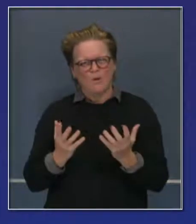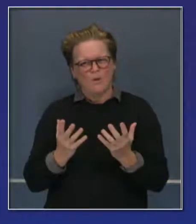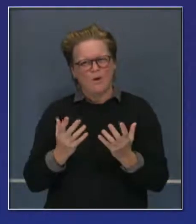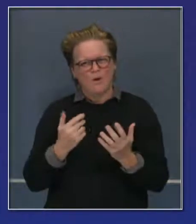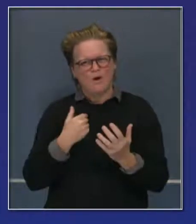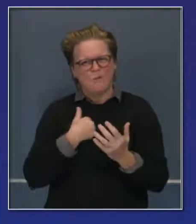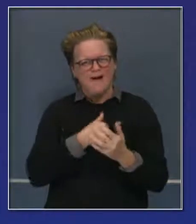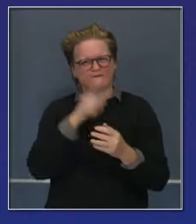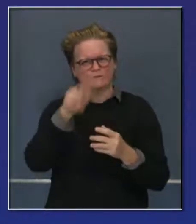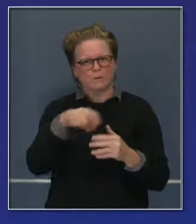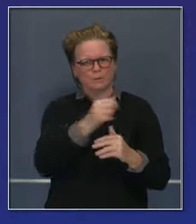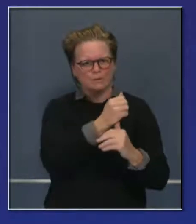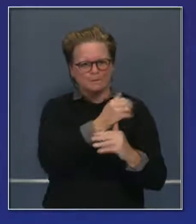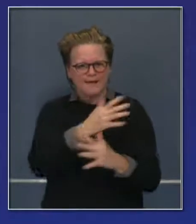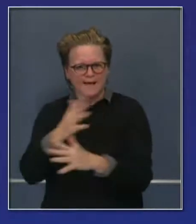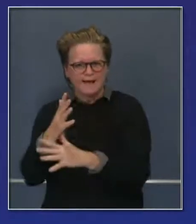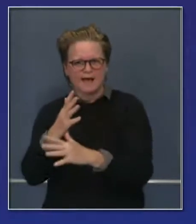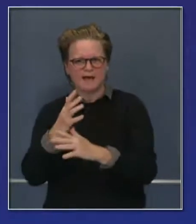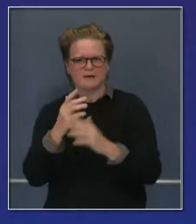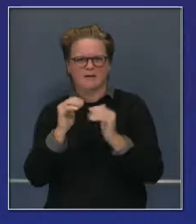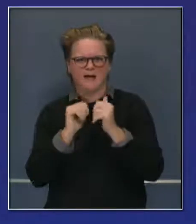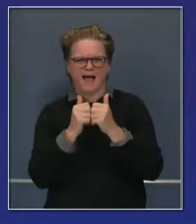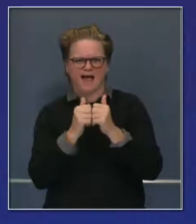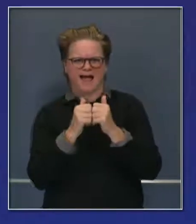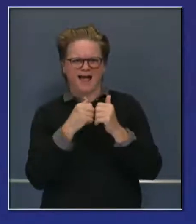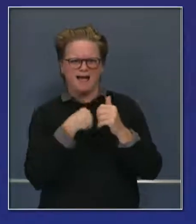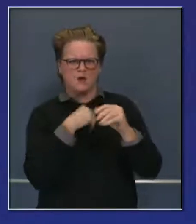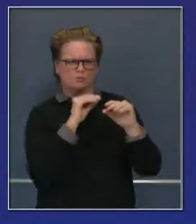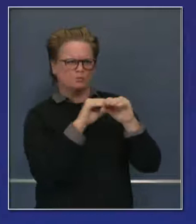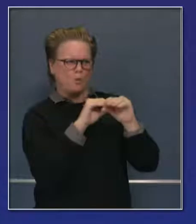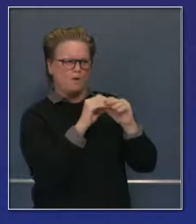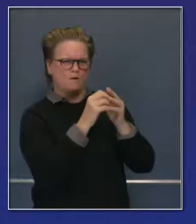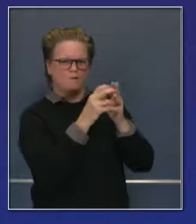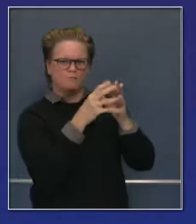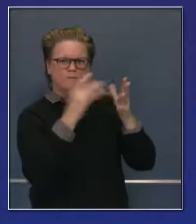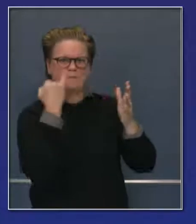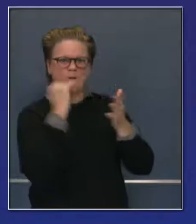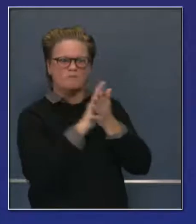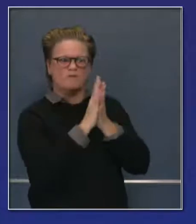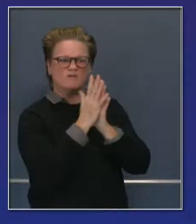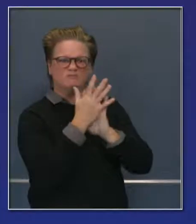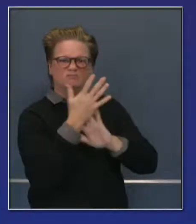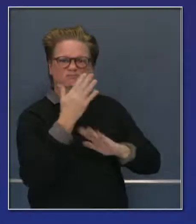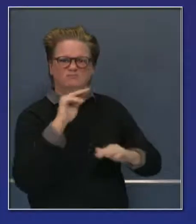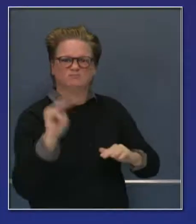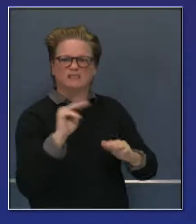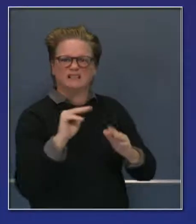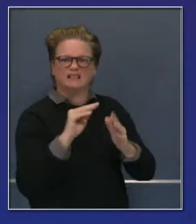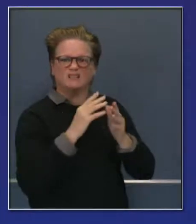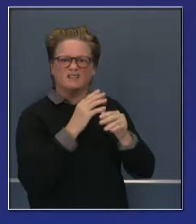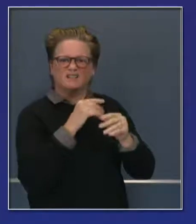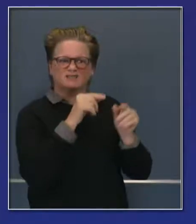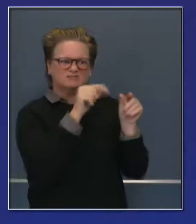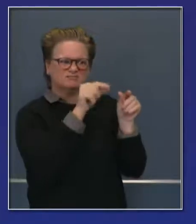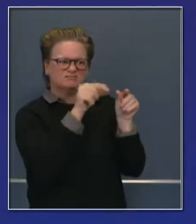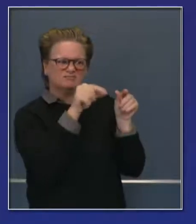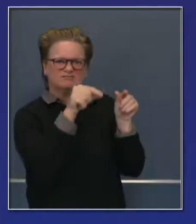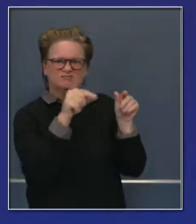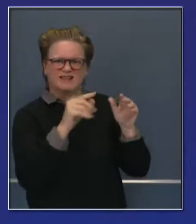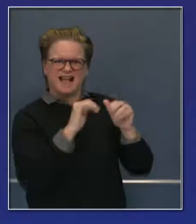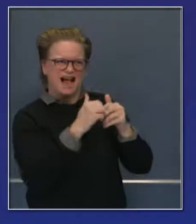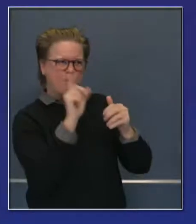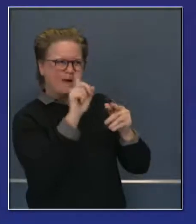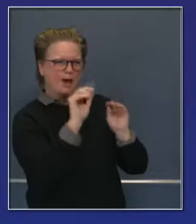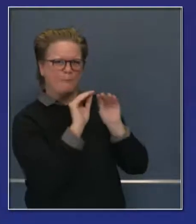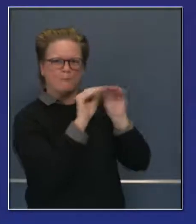of the first 5 jurisdictions in the United States working with the CDC, developing our vaccine plan, always